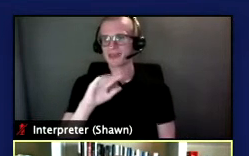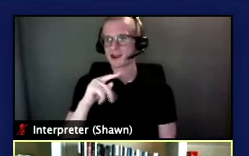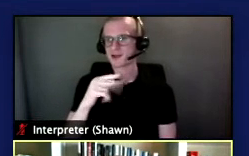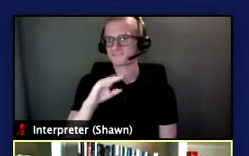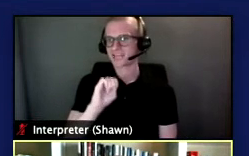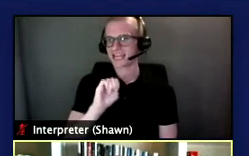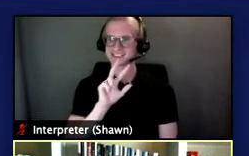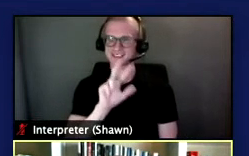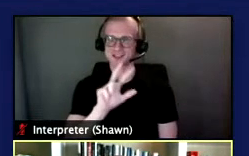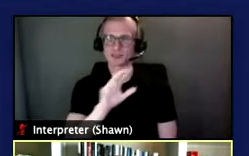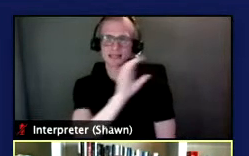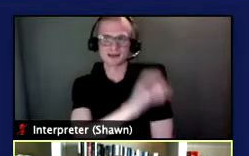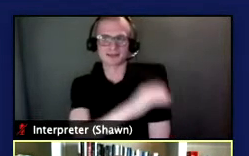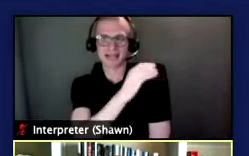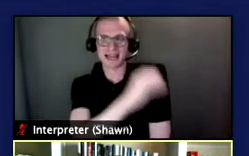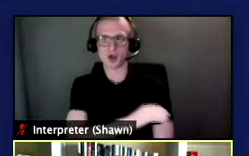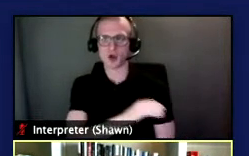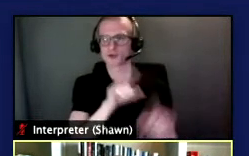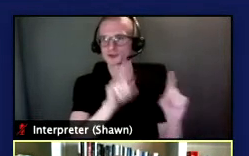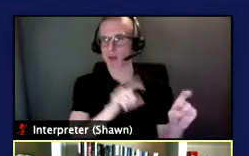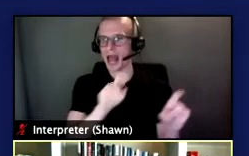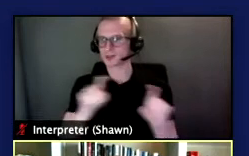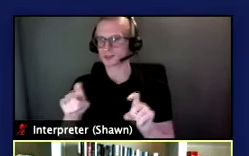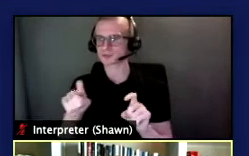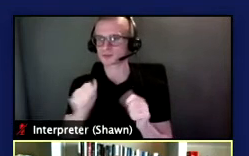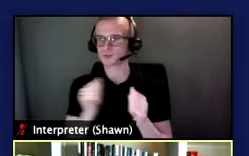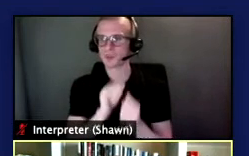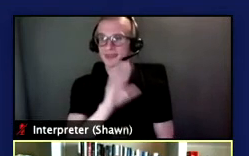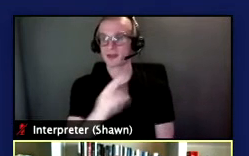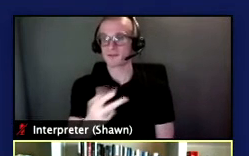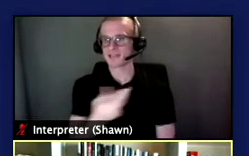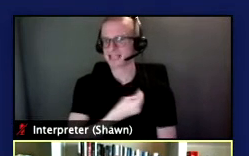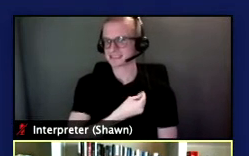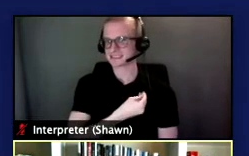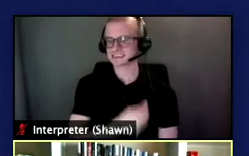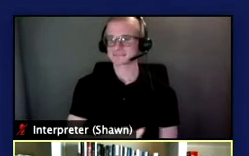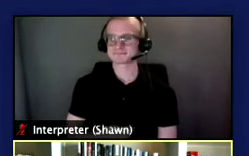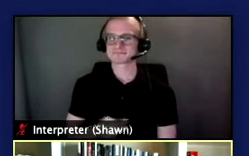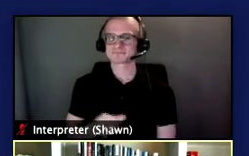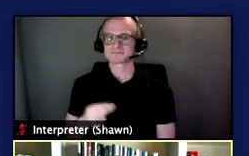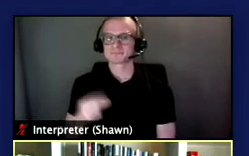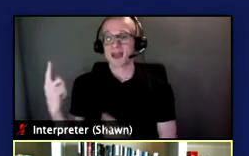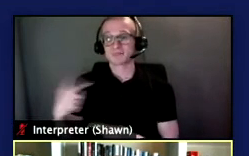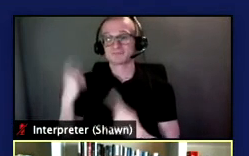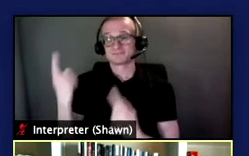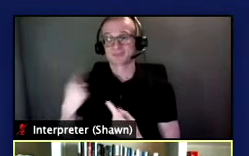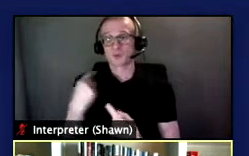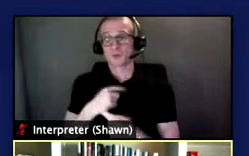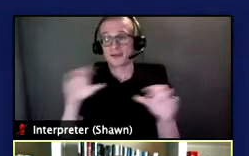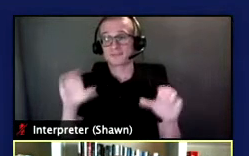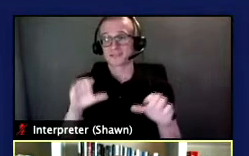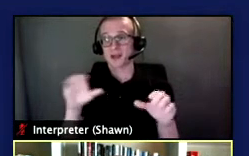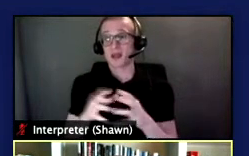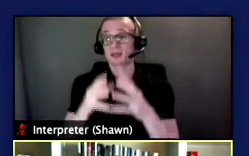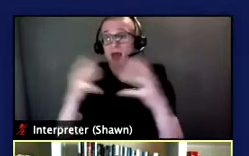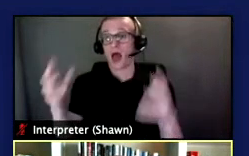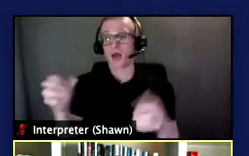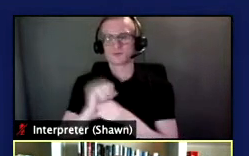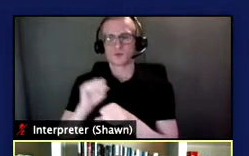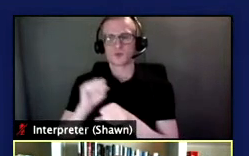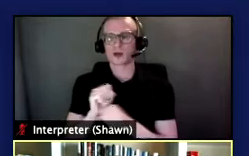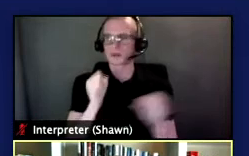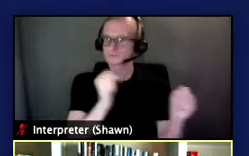from their vaccines. We've been doing a lot of work, as you know, to be prepared to use